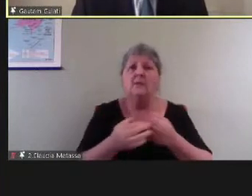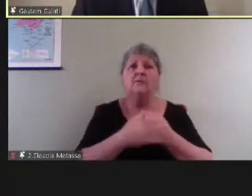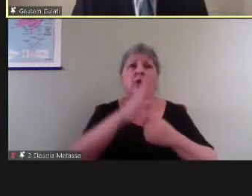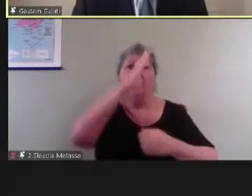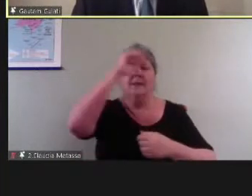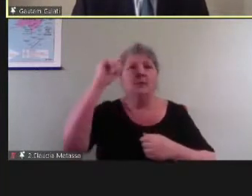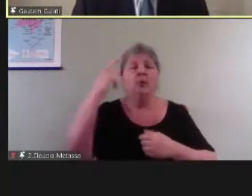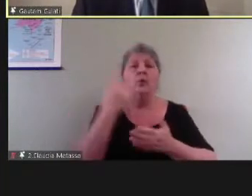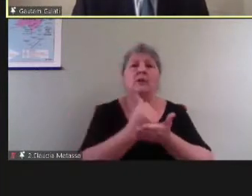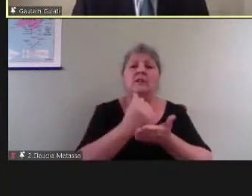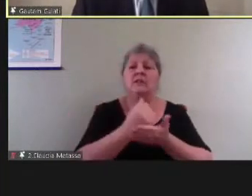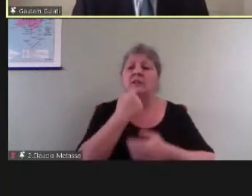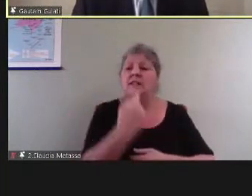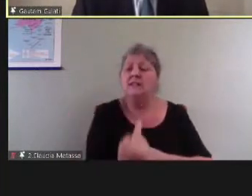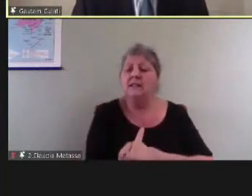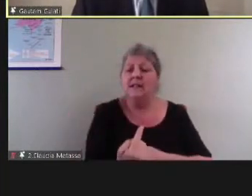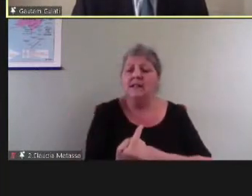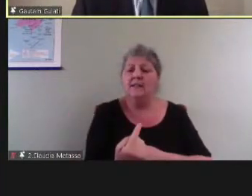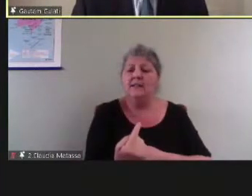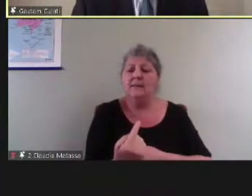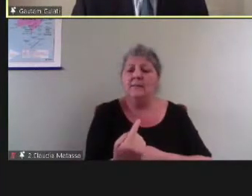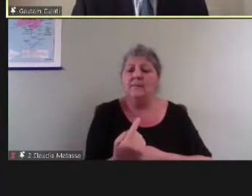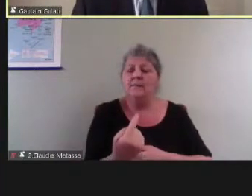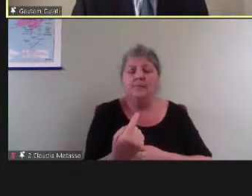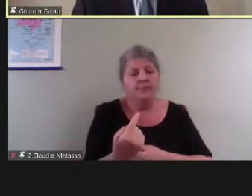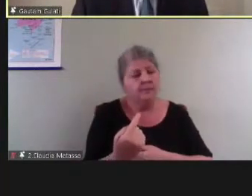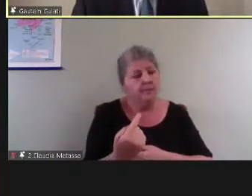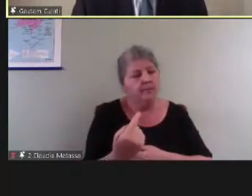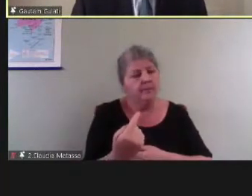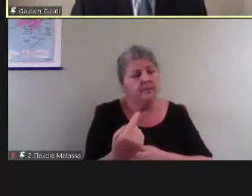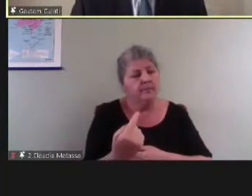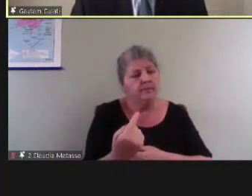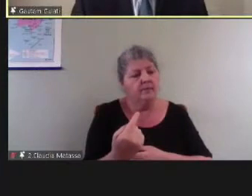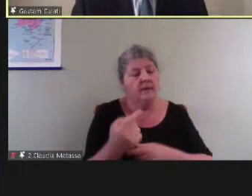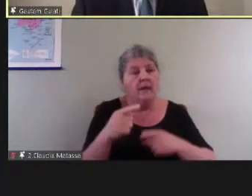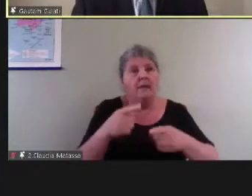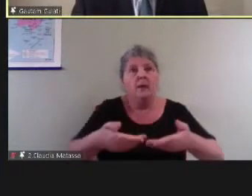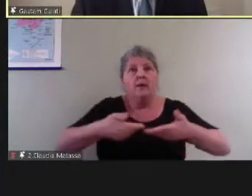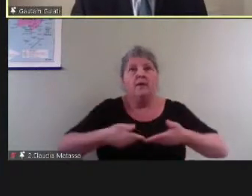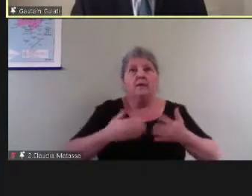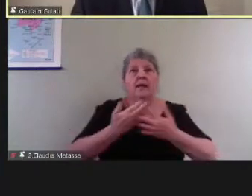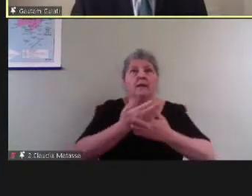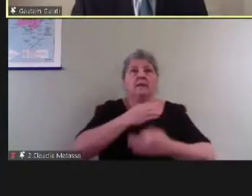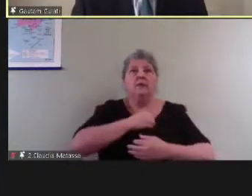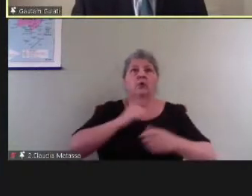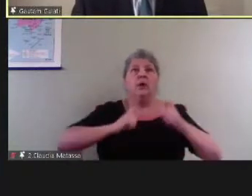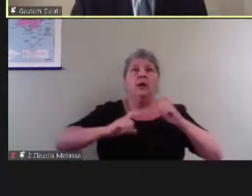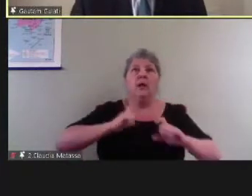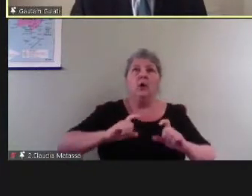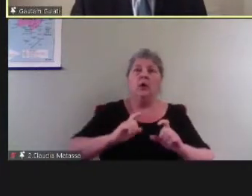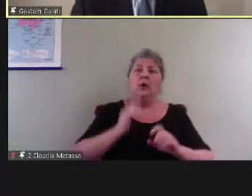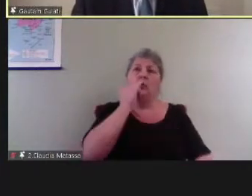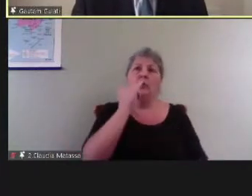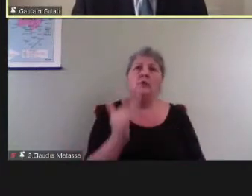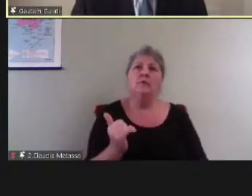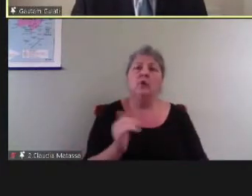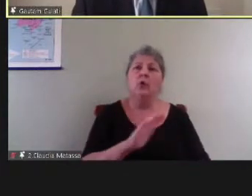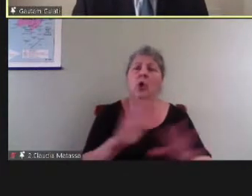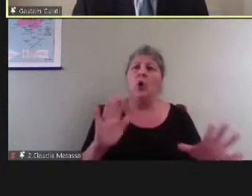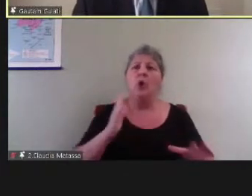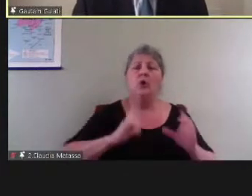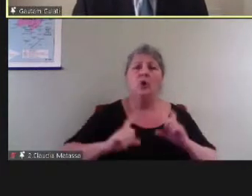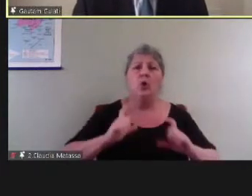included study said, the participant said that they were given access to a lawyer across the phone, and all the lawyer said to them